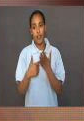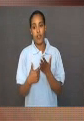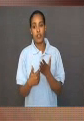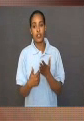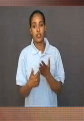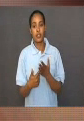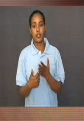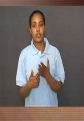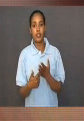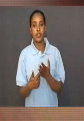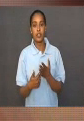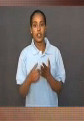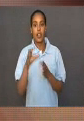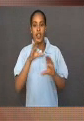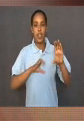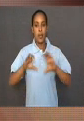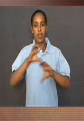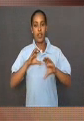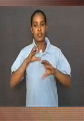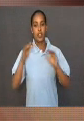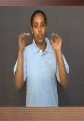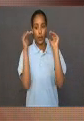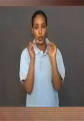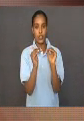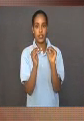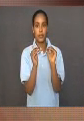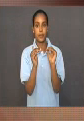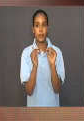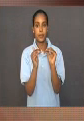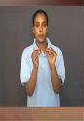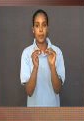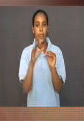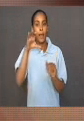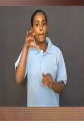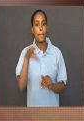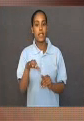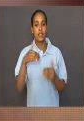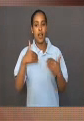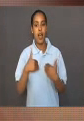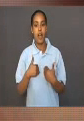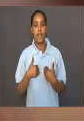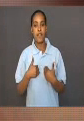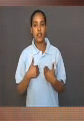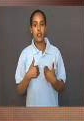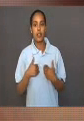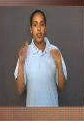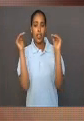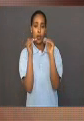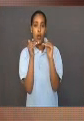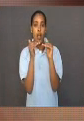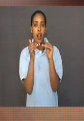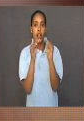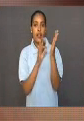Therefore, a chemical equation must have an